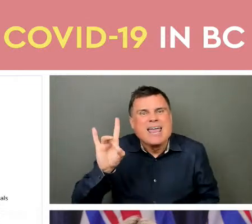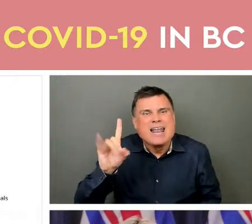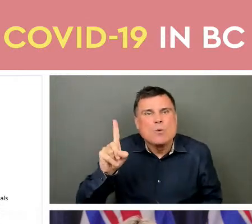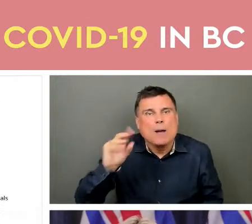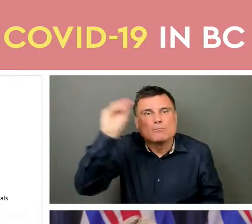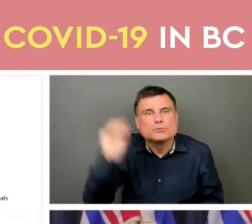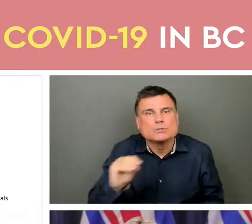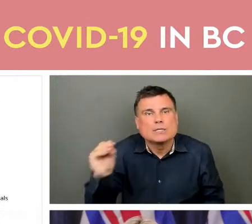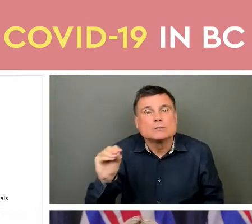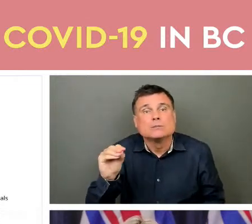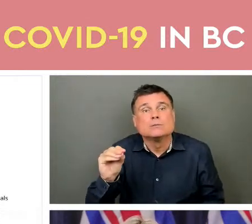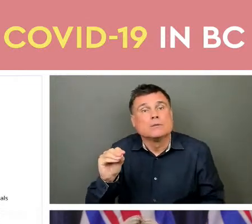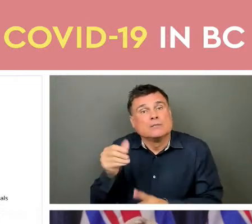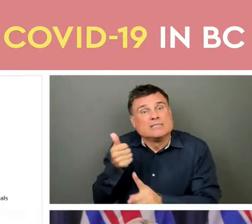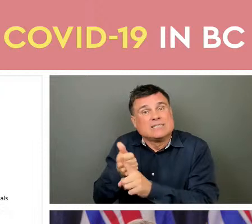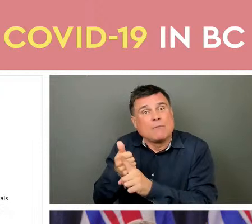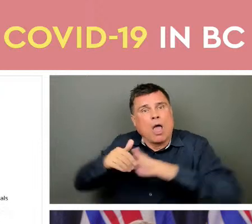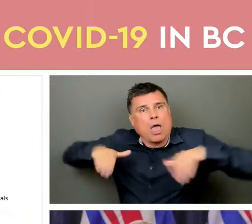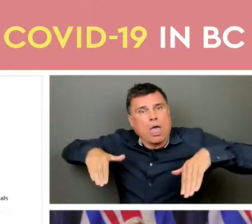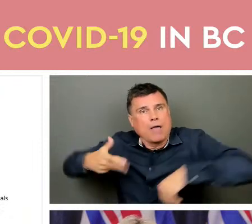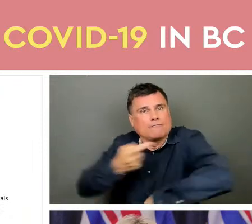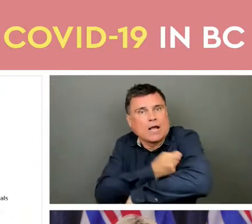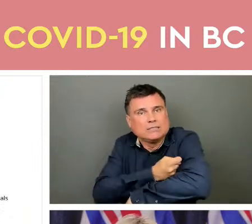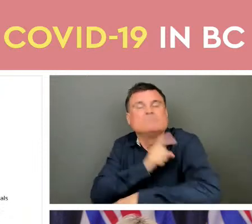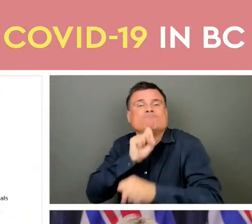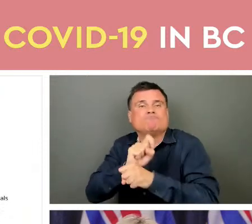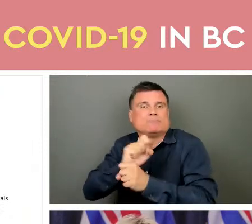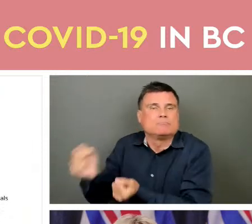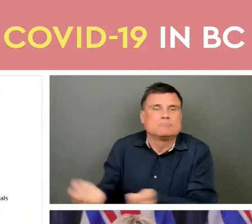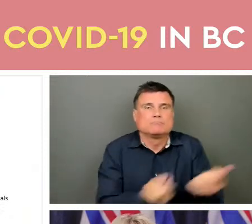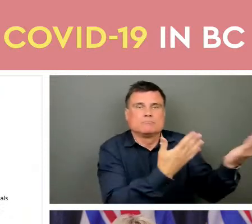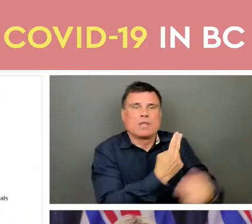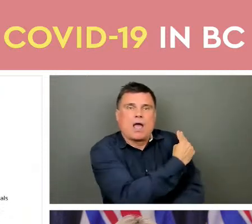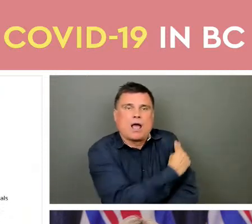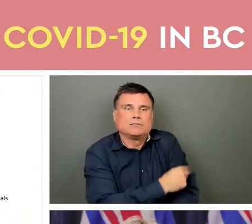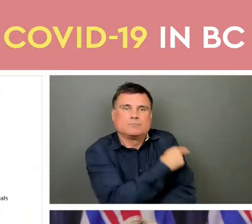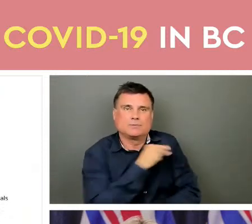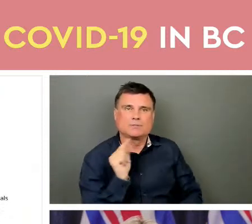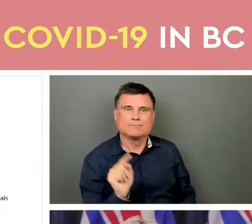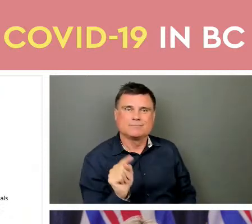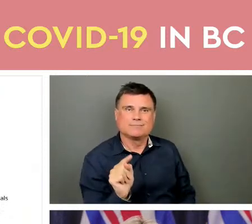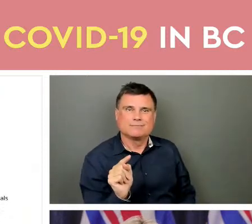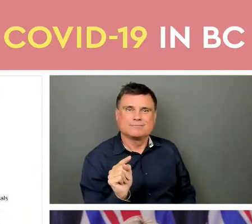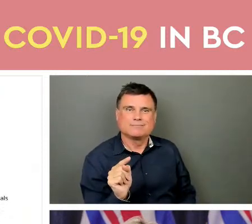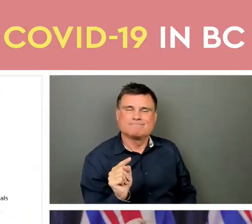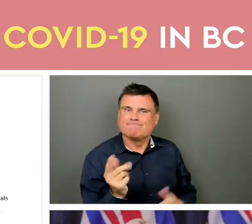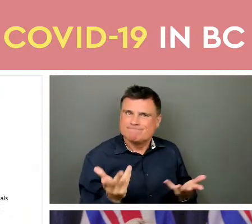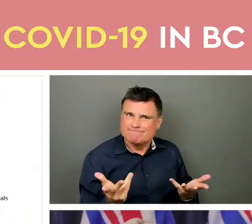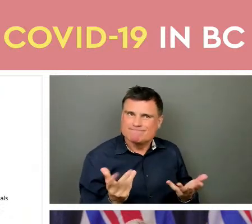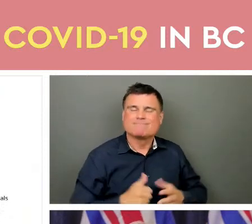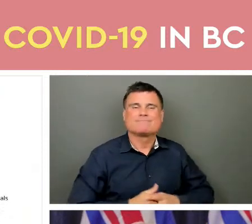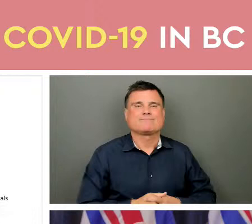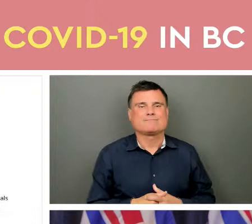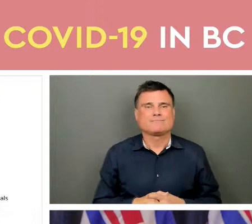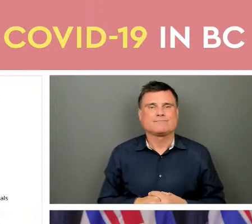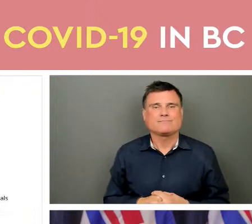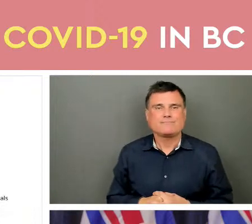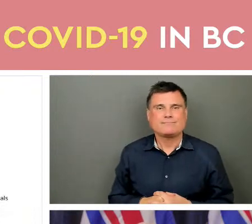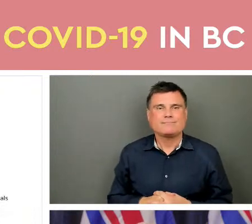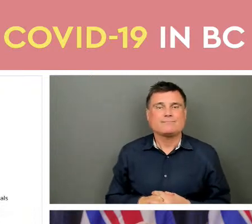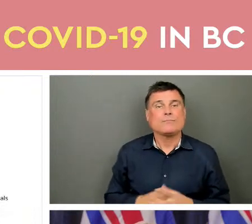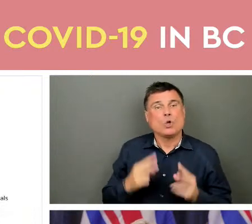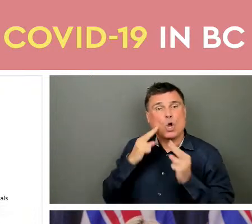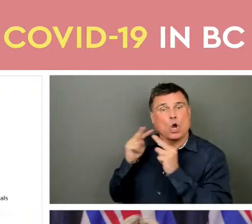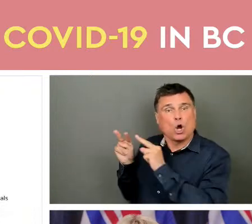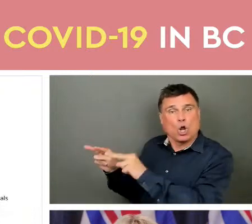394 people who've been in hospital in this month, 81% of them are people who were not yet vaccinated. When we look at